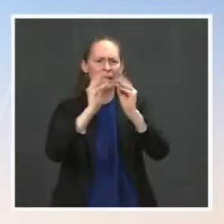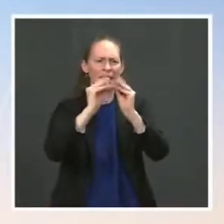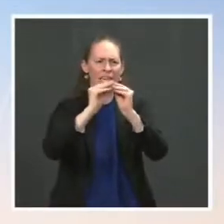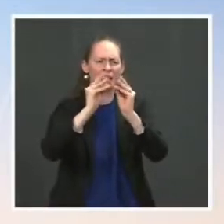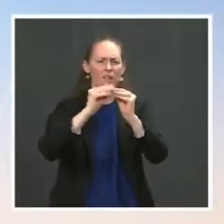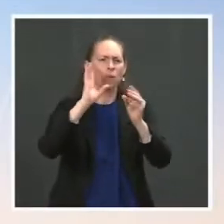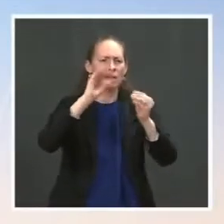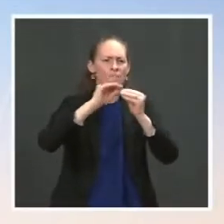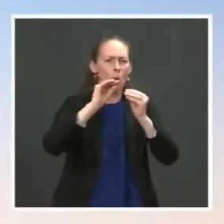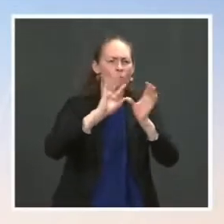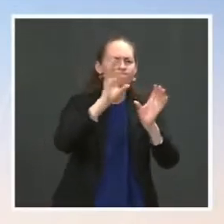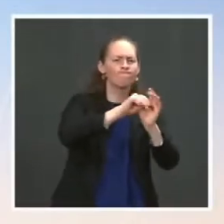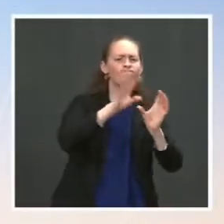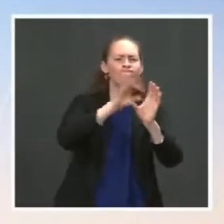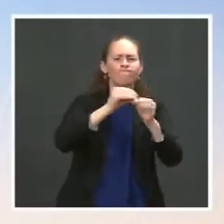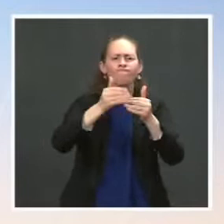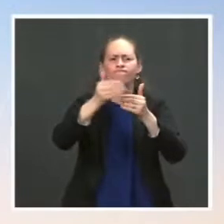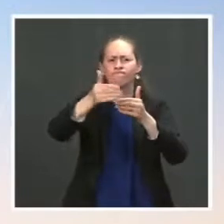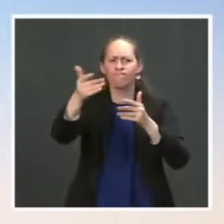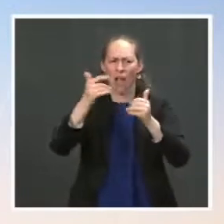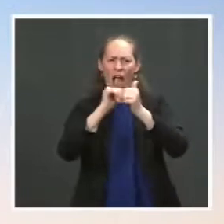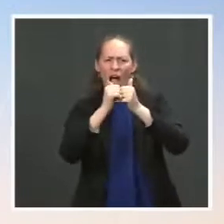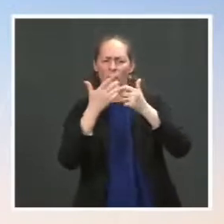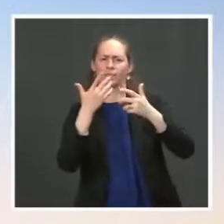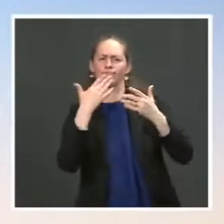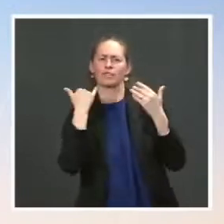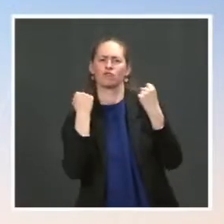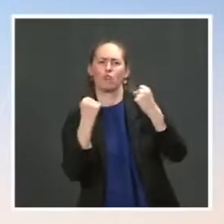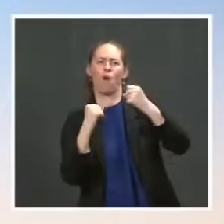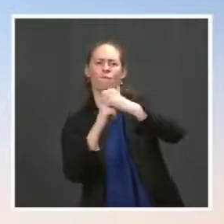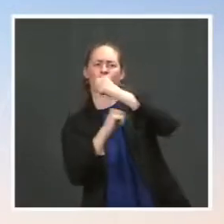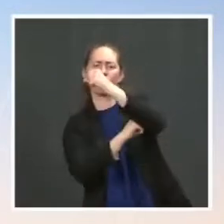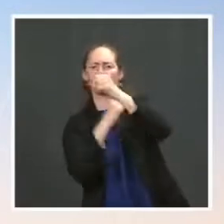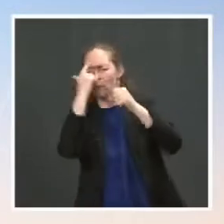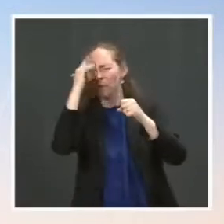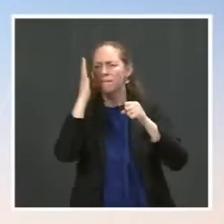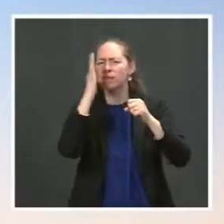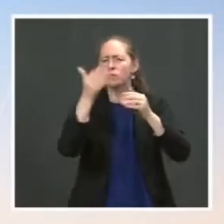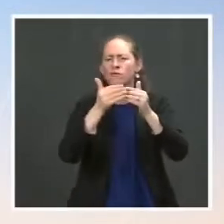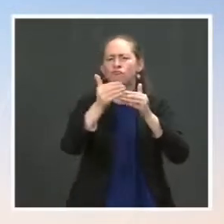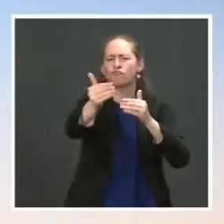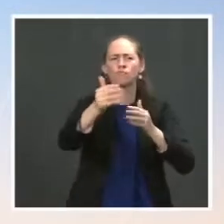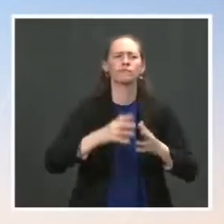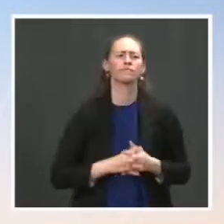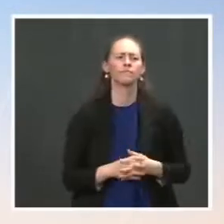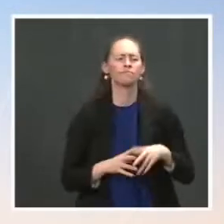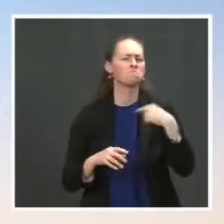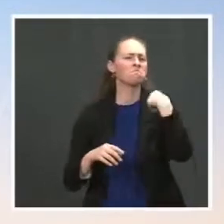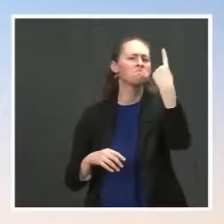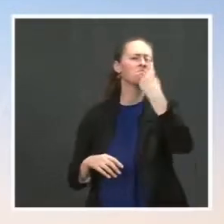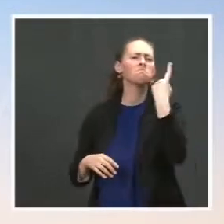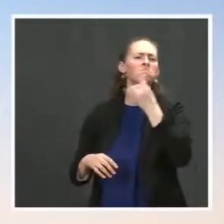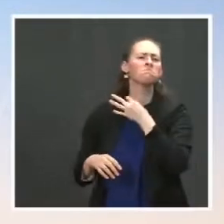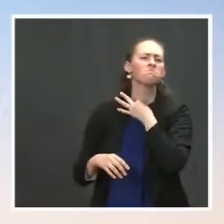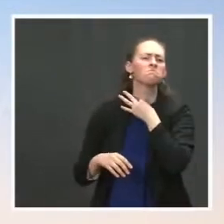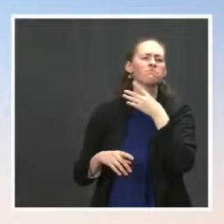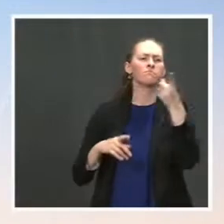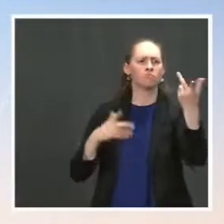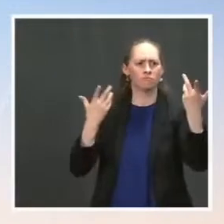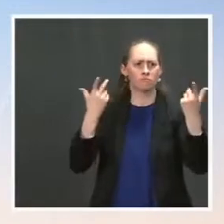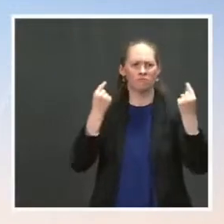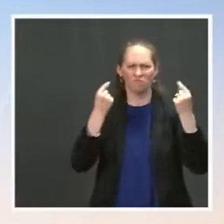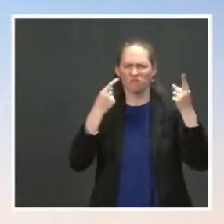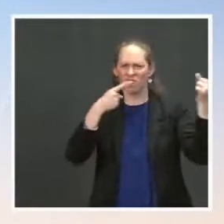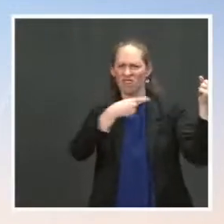forward. Go ahead in the back. Thank you. Do you see any changes in the Chinese behavior or the approach of which the